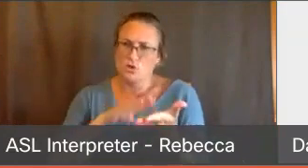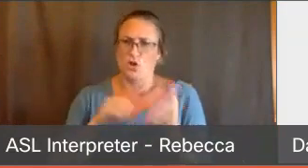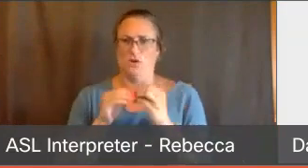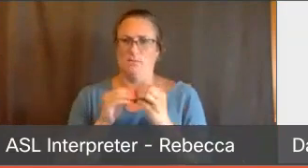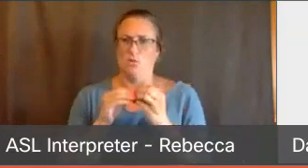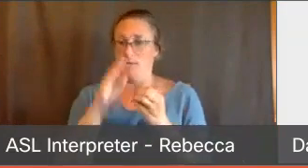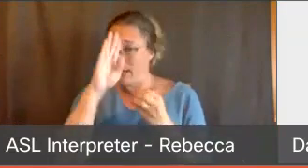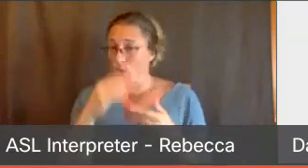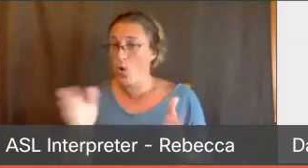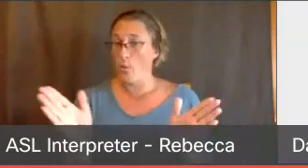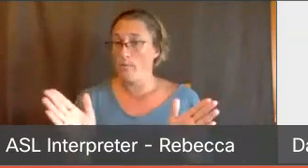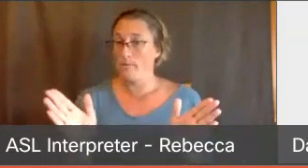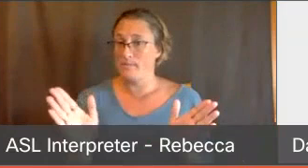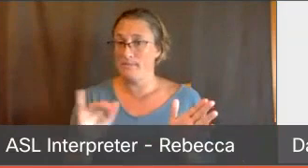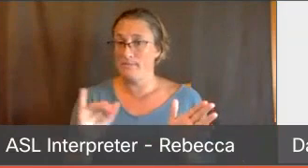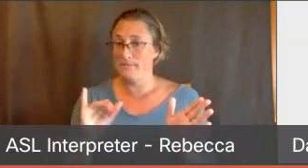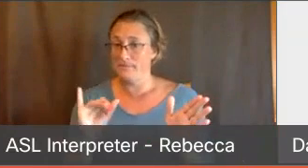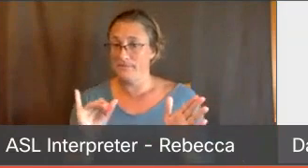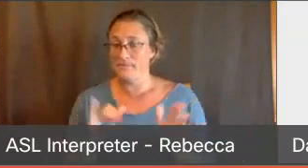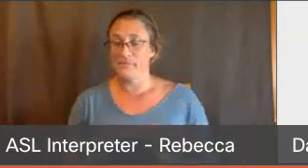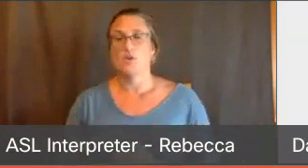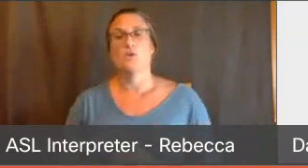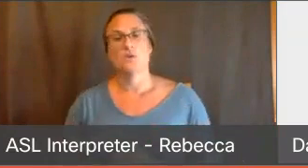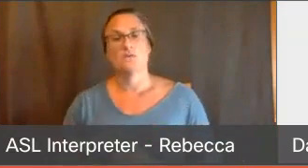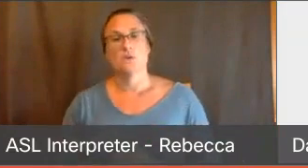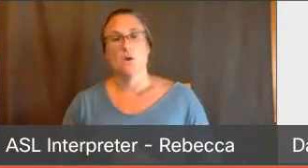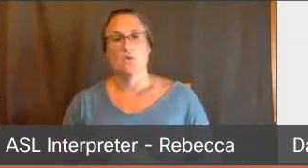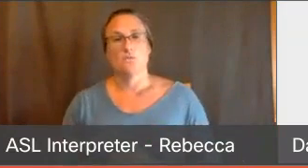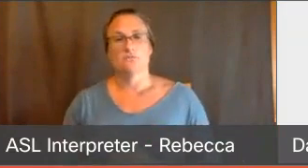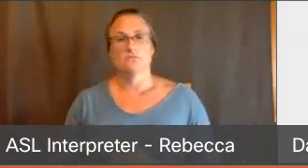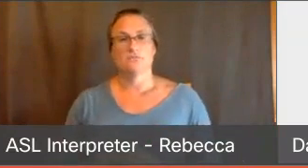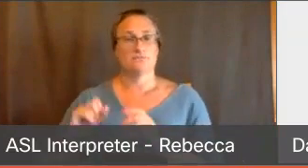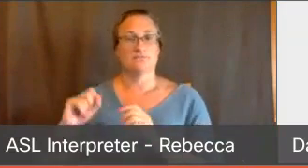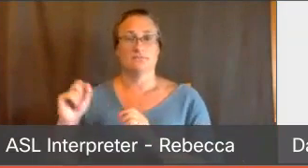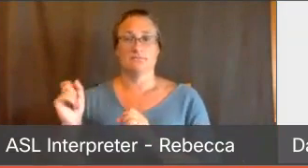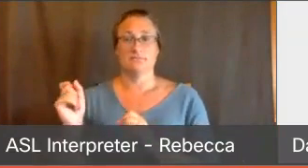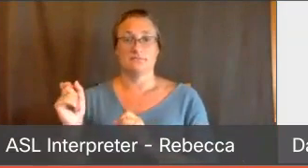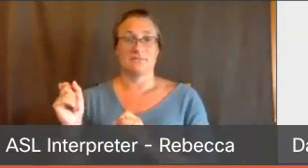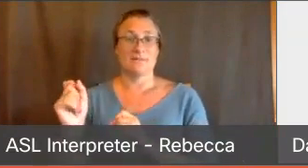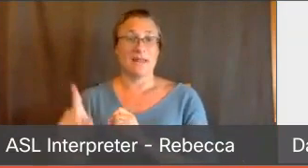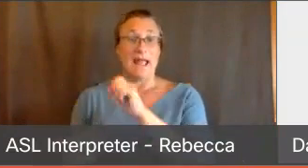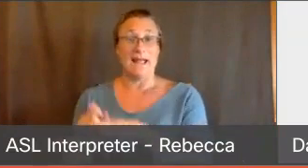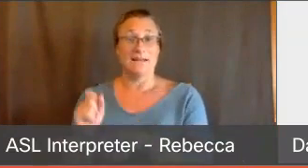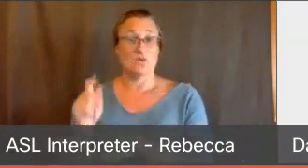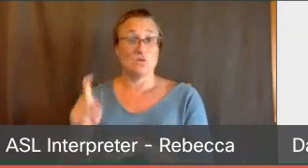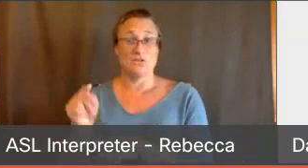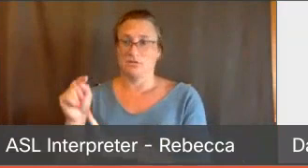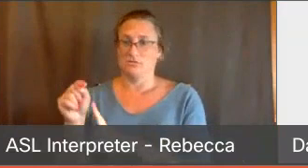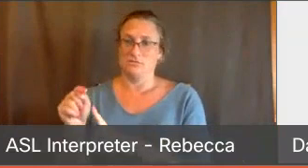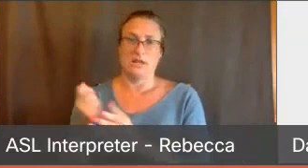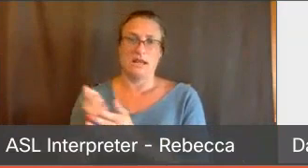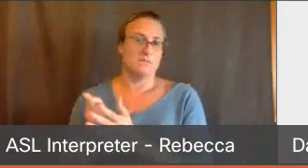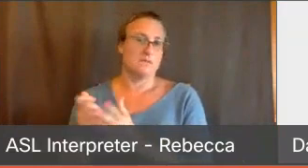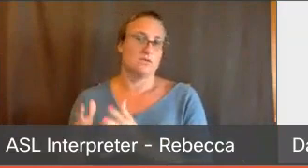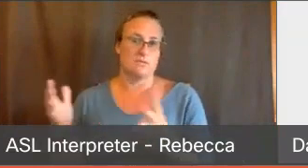And so, you know, I say ask questions I think that that's probably the most powerful tool. I think we